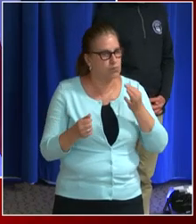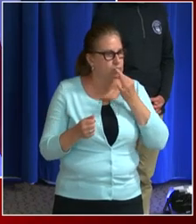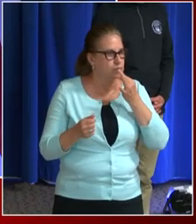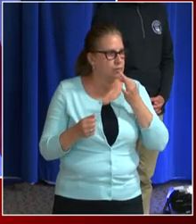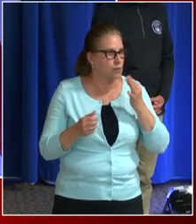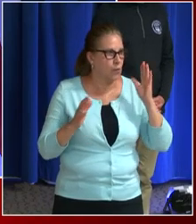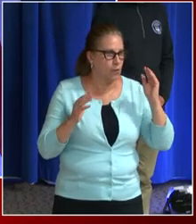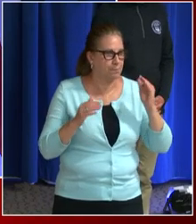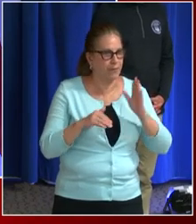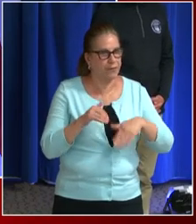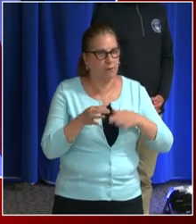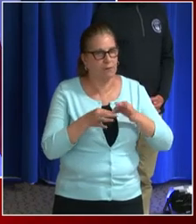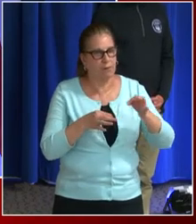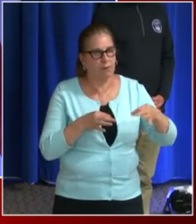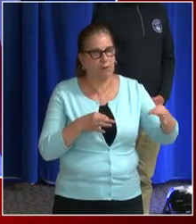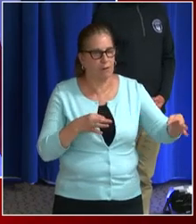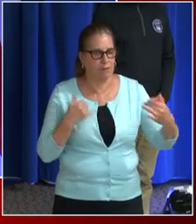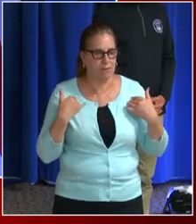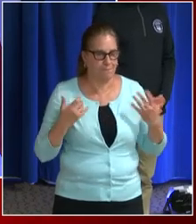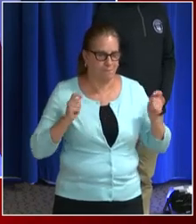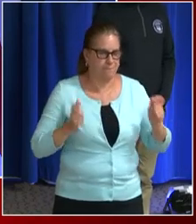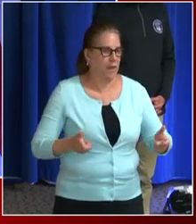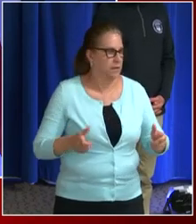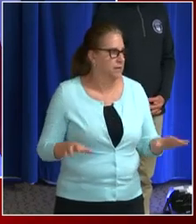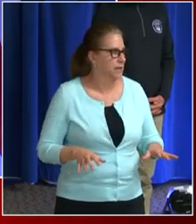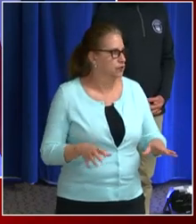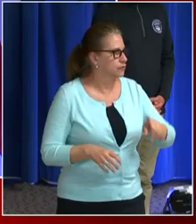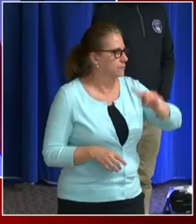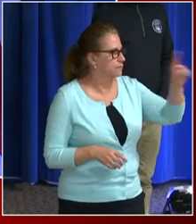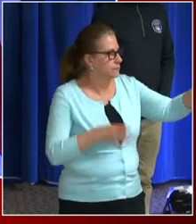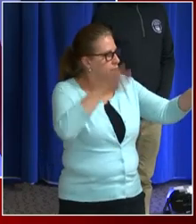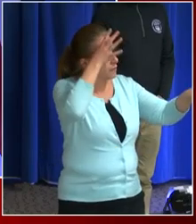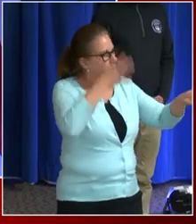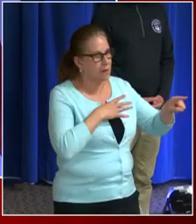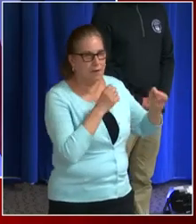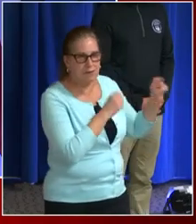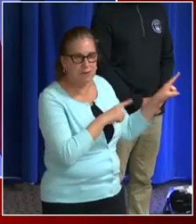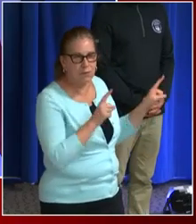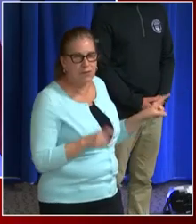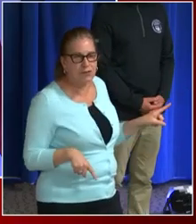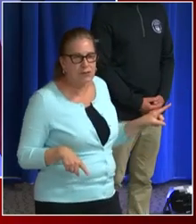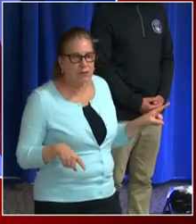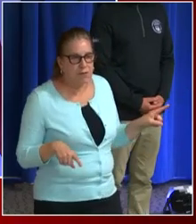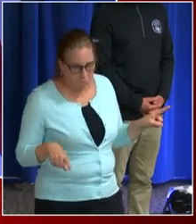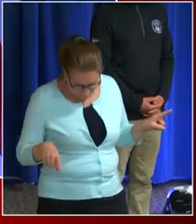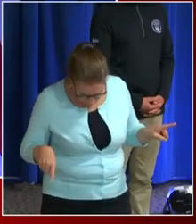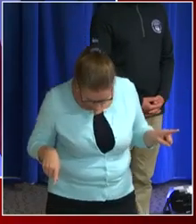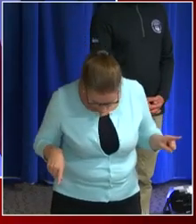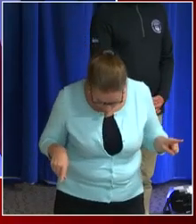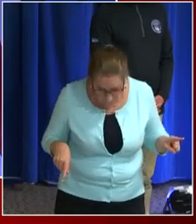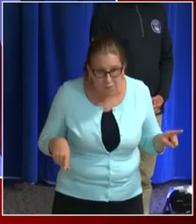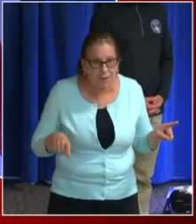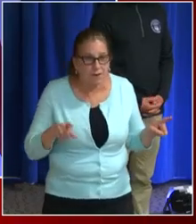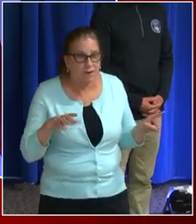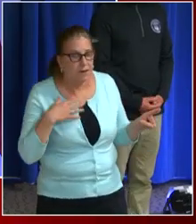some numbers you gave. You said initially 54 were arrested for curfew violations, and then you gave another number, one. So we